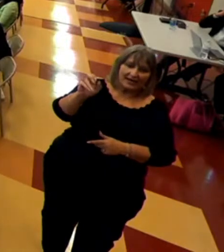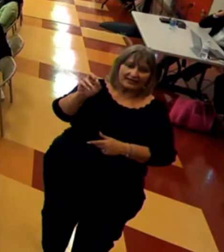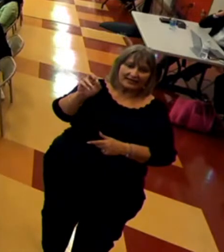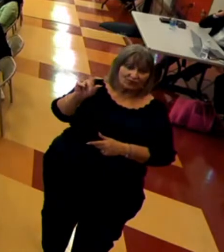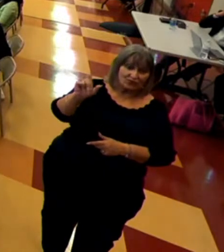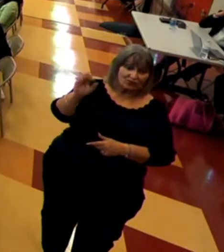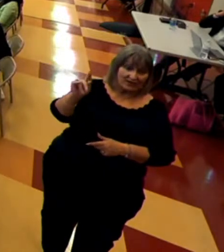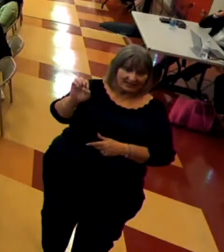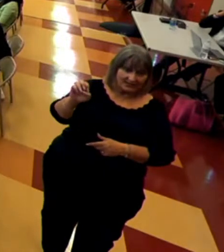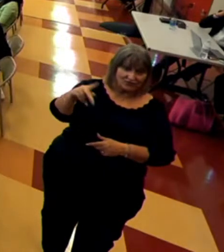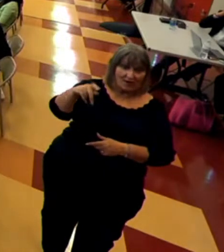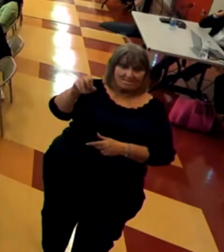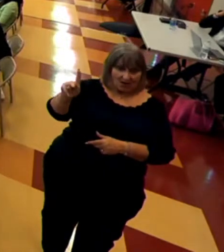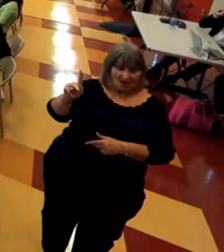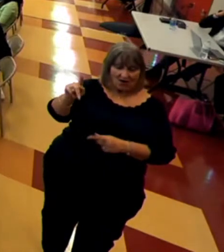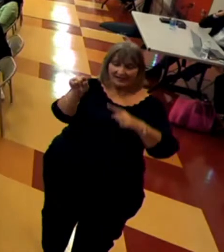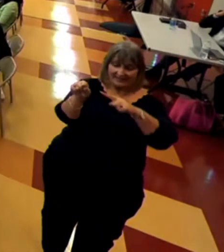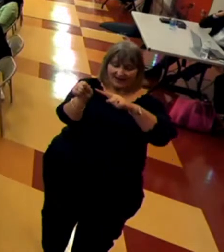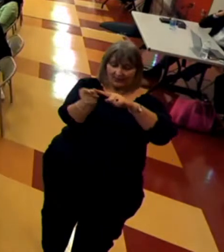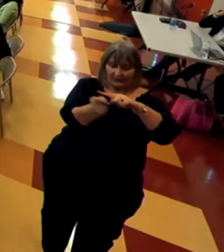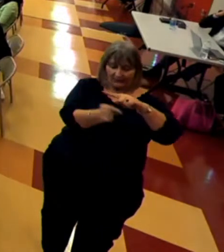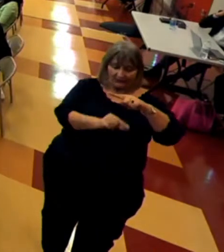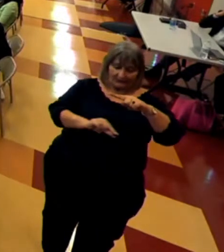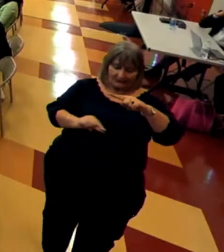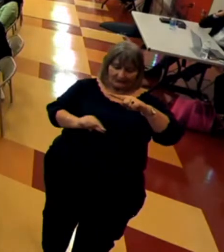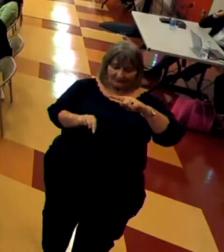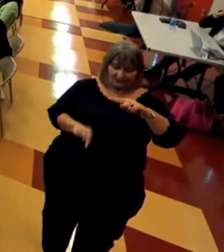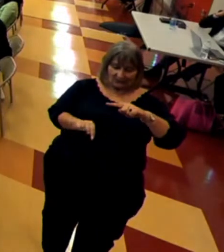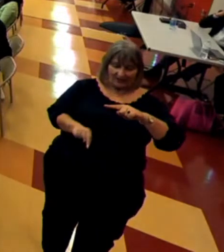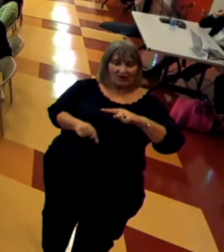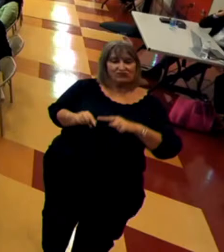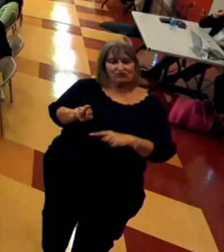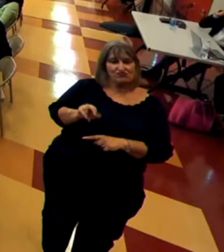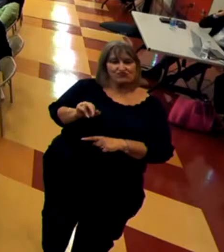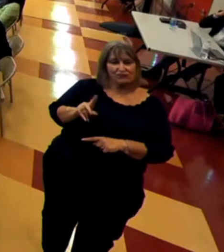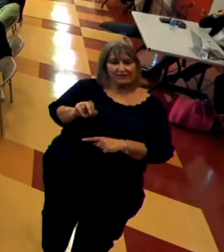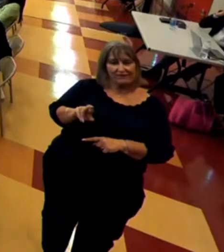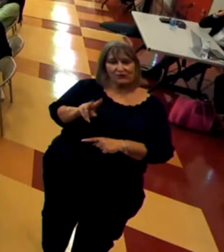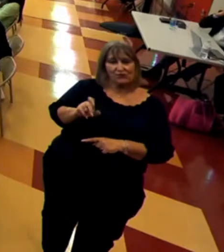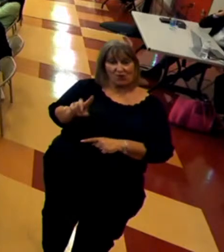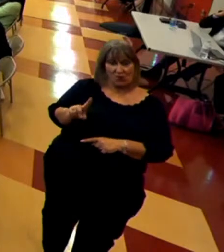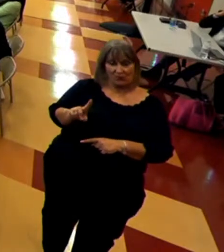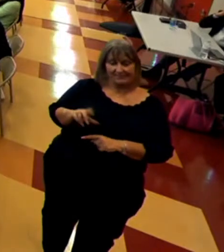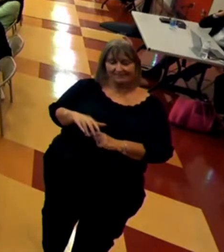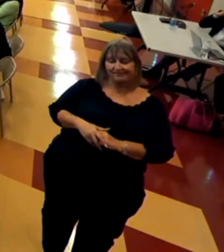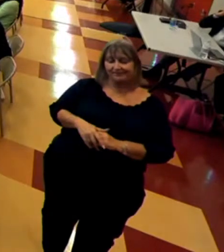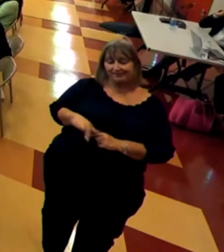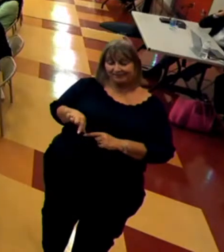southern boundary of the River Road neighborhood. This area